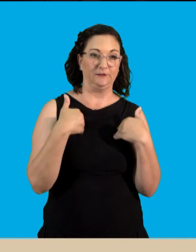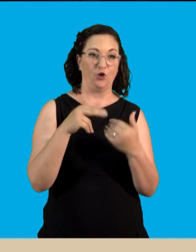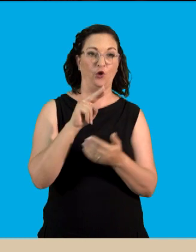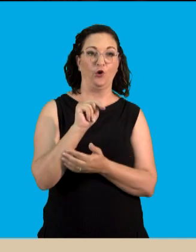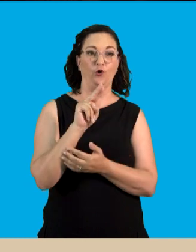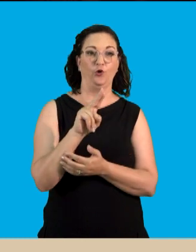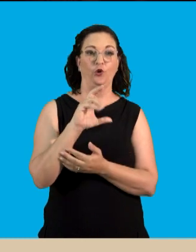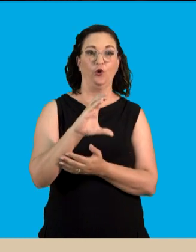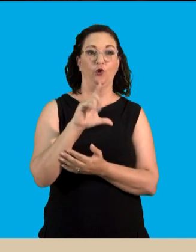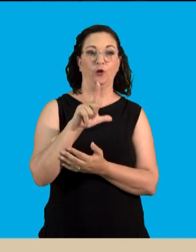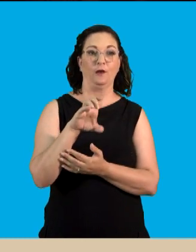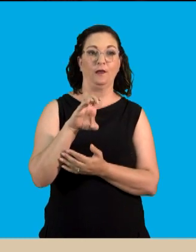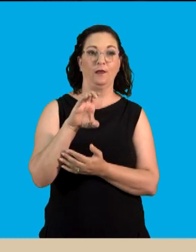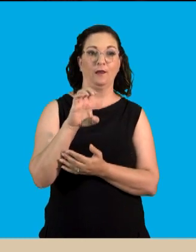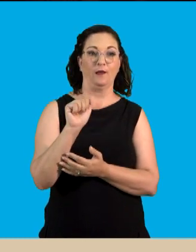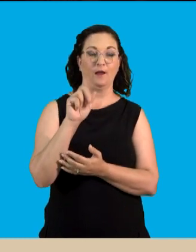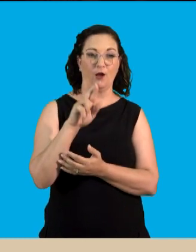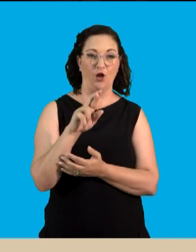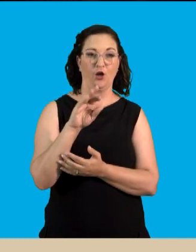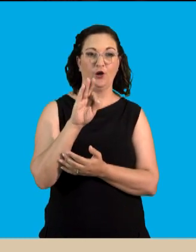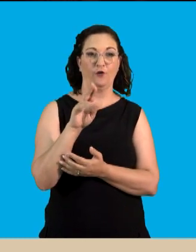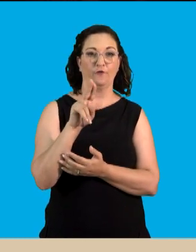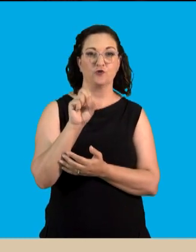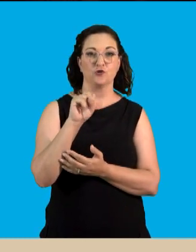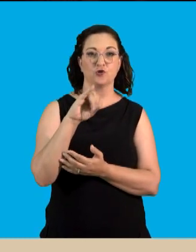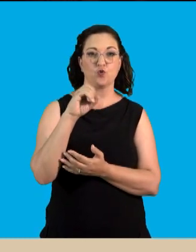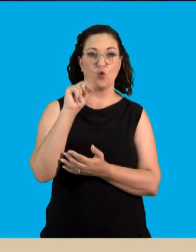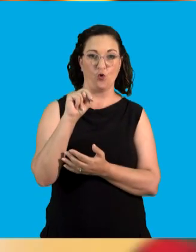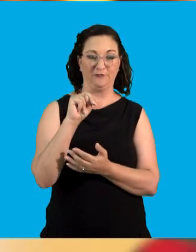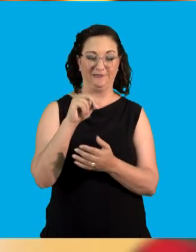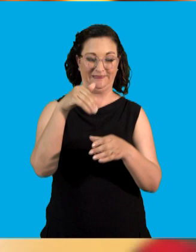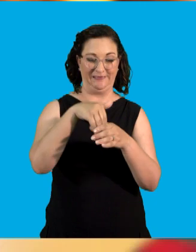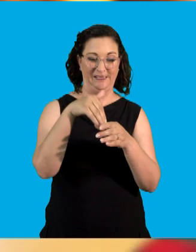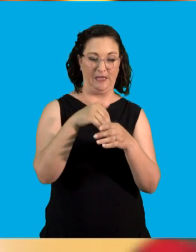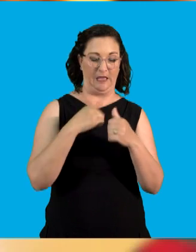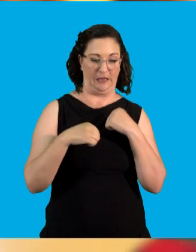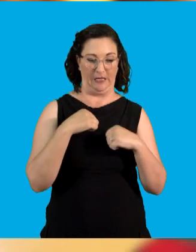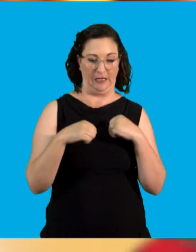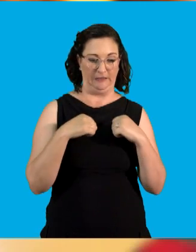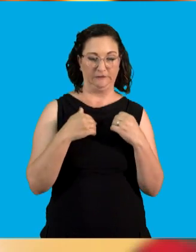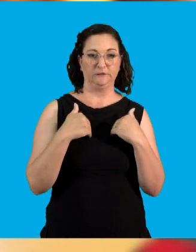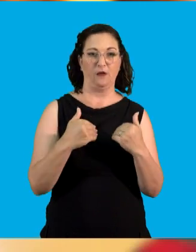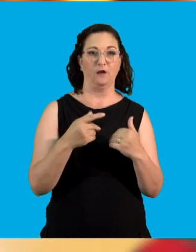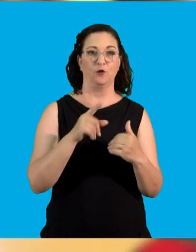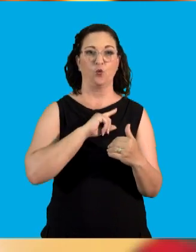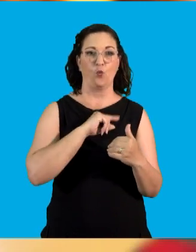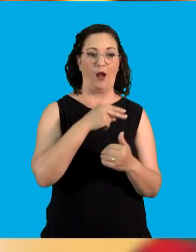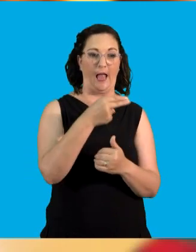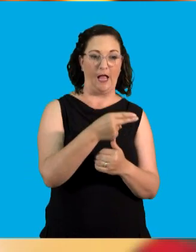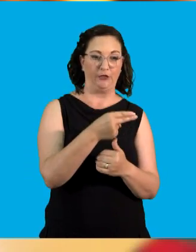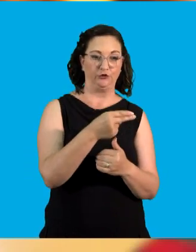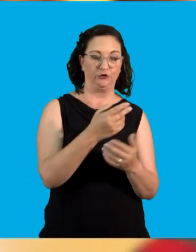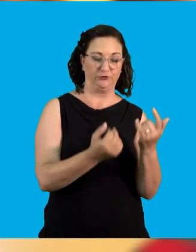fusion reaction begins and a new star is born. Remember, a nuclear fusion reaction is when the